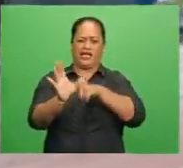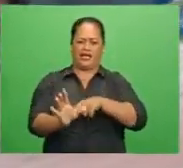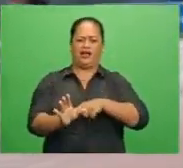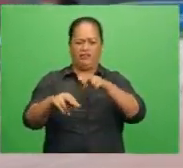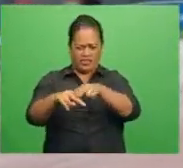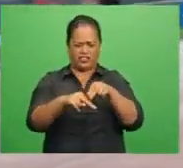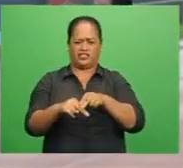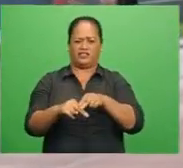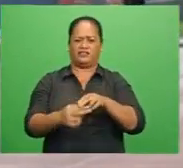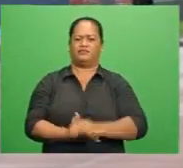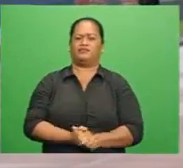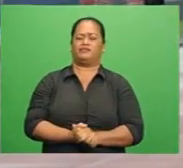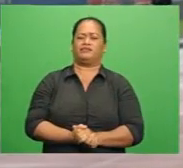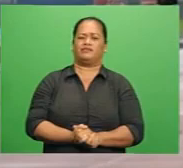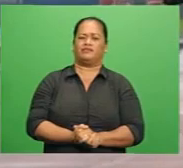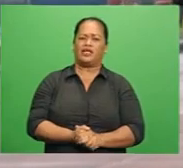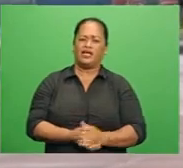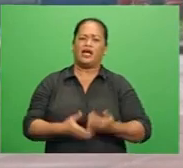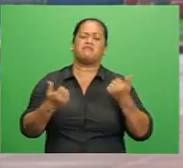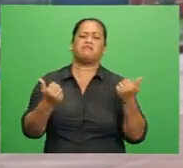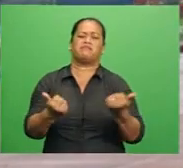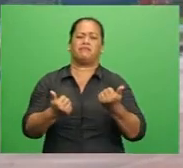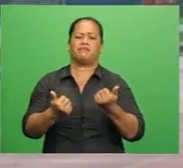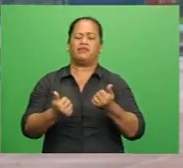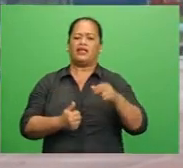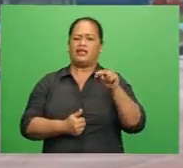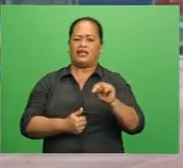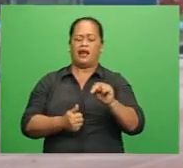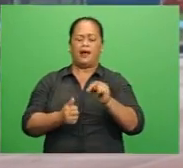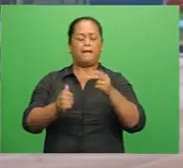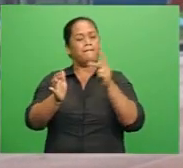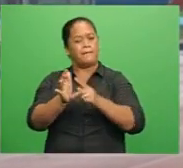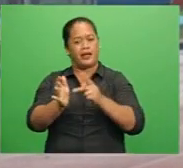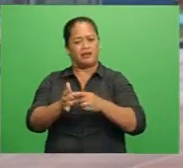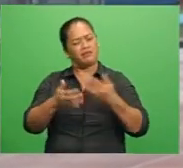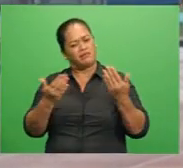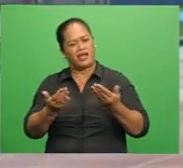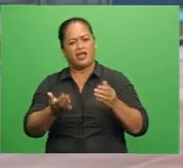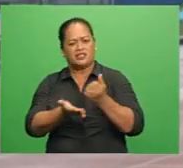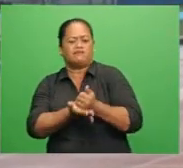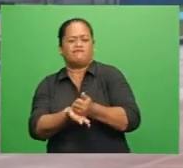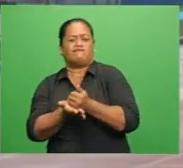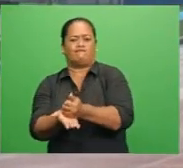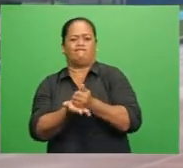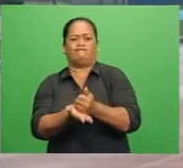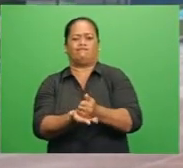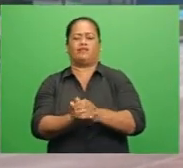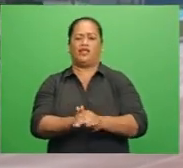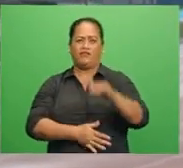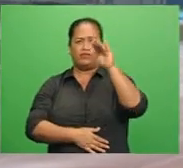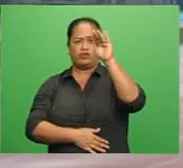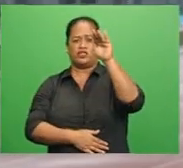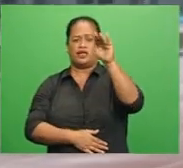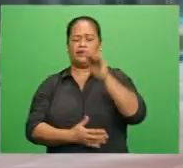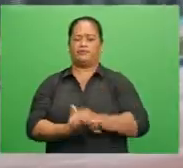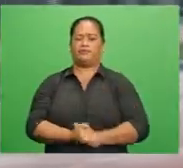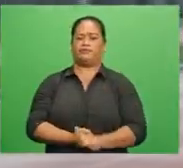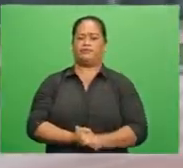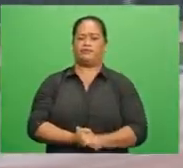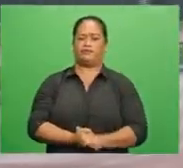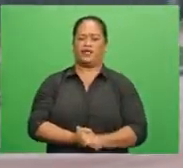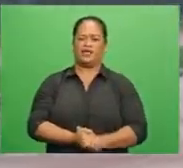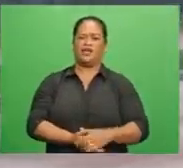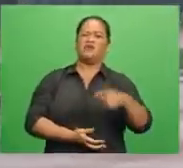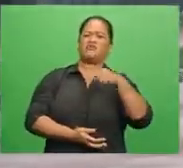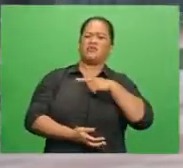says that sports need to play a part in getting our economy back on the fast lane. We're looking to the future because the